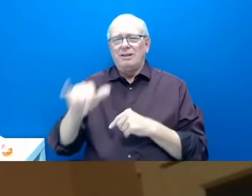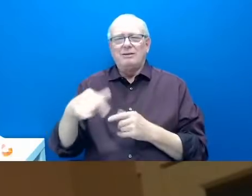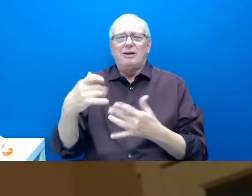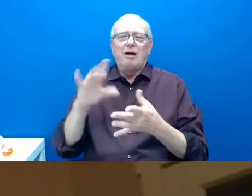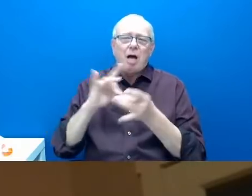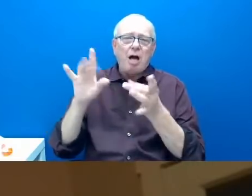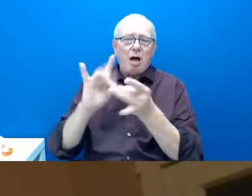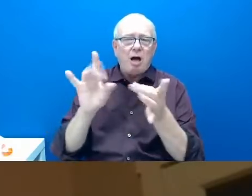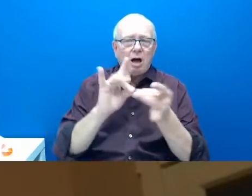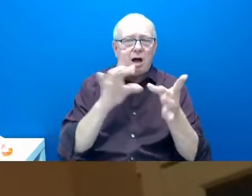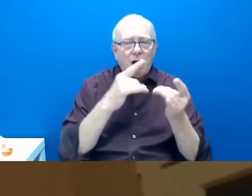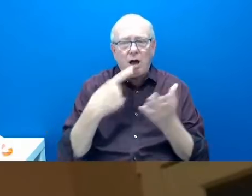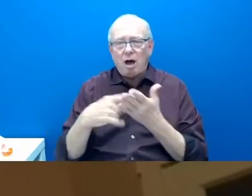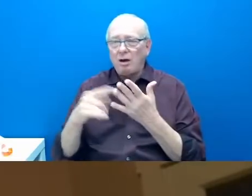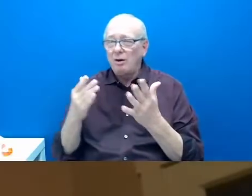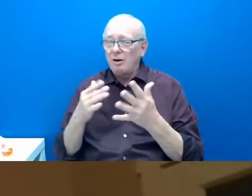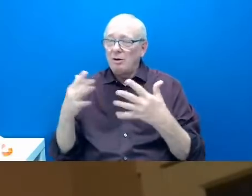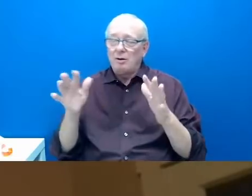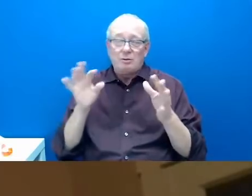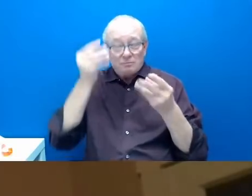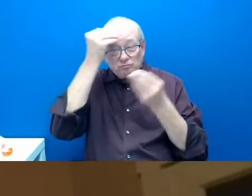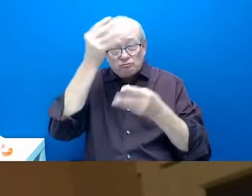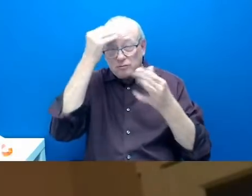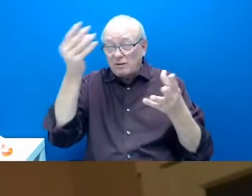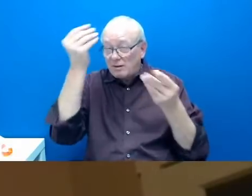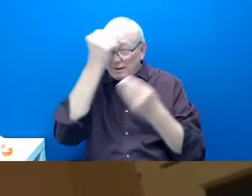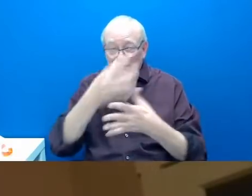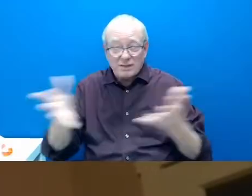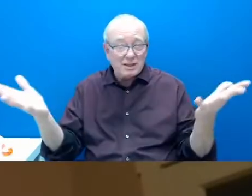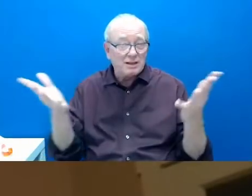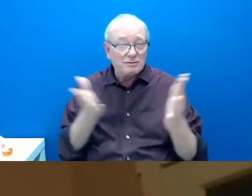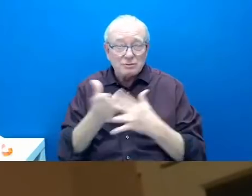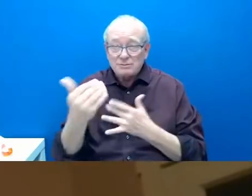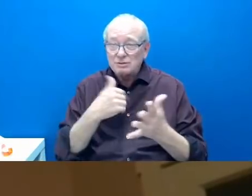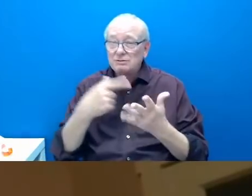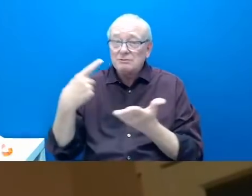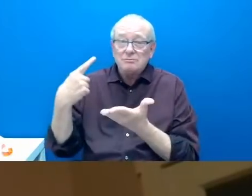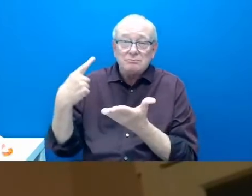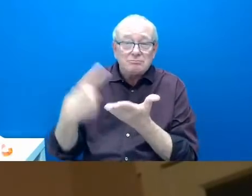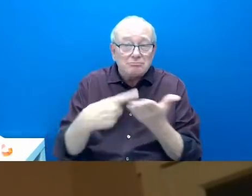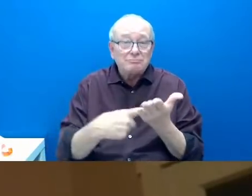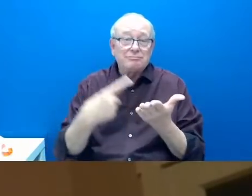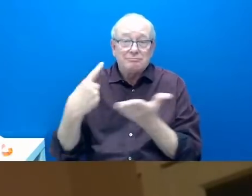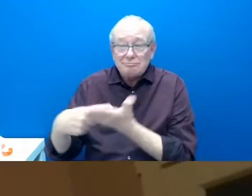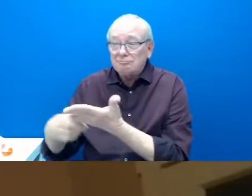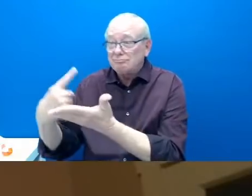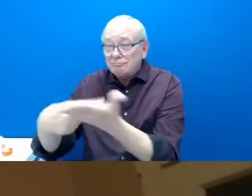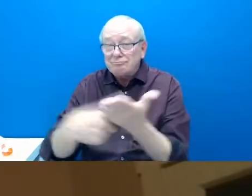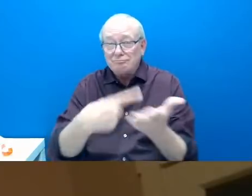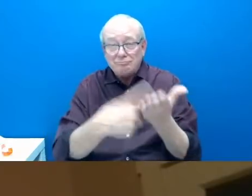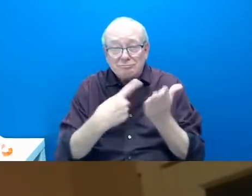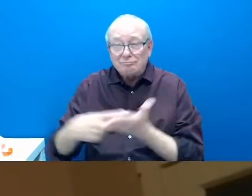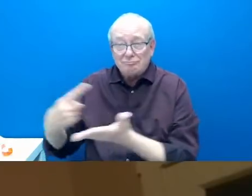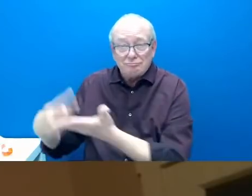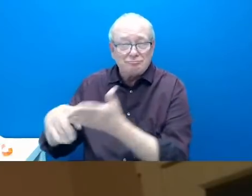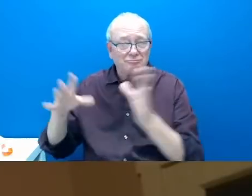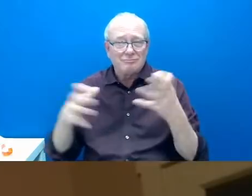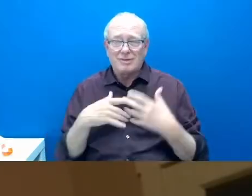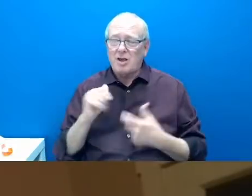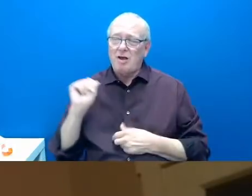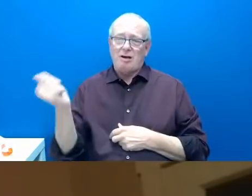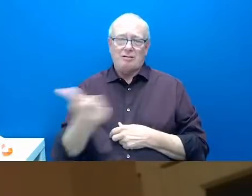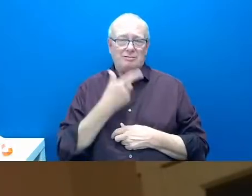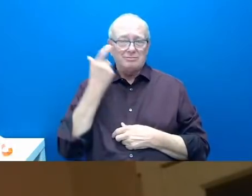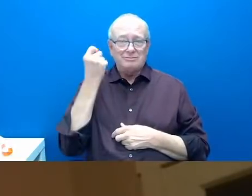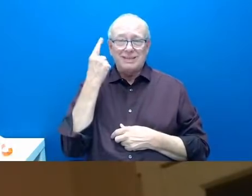And in full transparency, it is being discussed in physician groups as well. We all need to understand this protocol so that in the event that we do need to